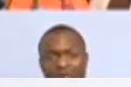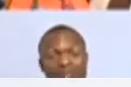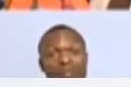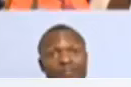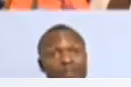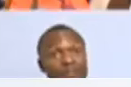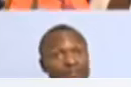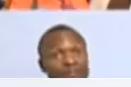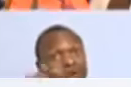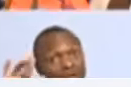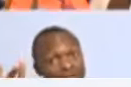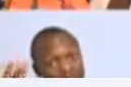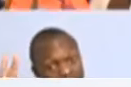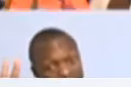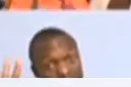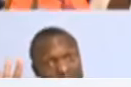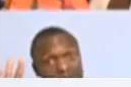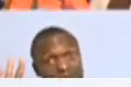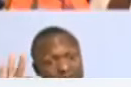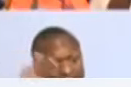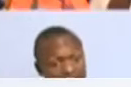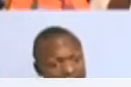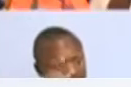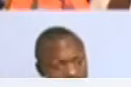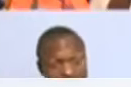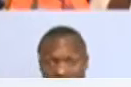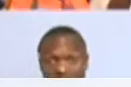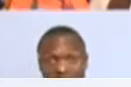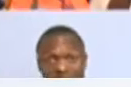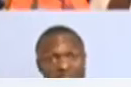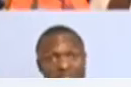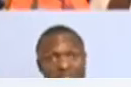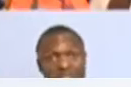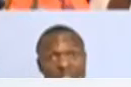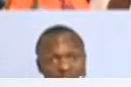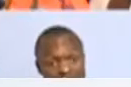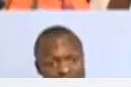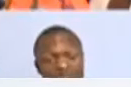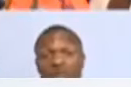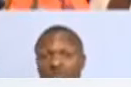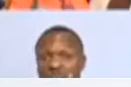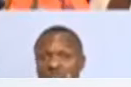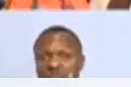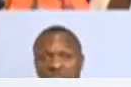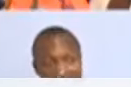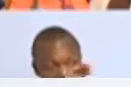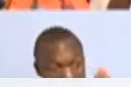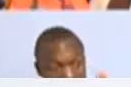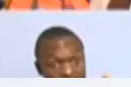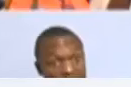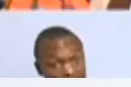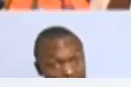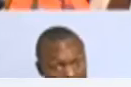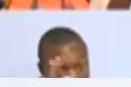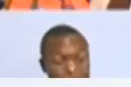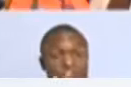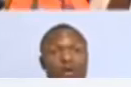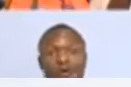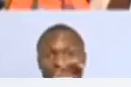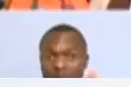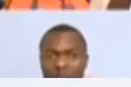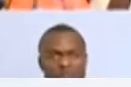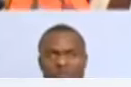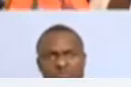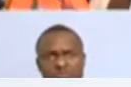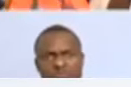8 or 9 years. Those lacunas sit in the Constitution. So those who designed or signed off that Constitution, I'm not sure what they were